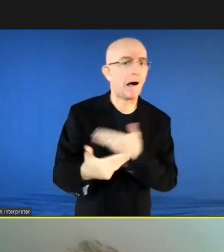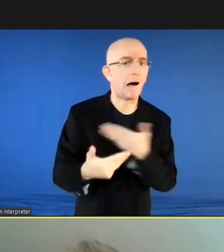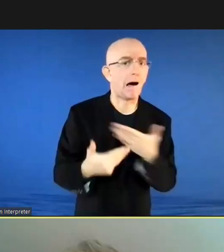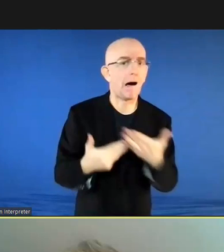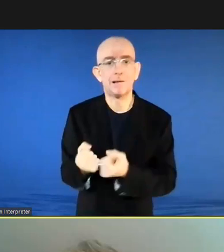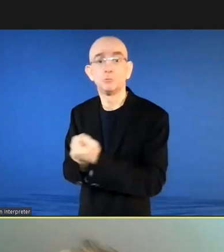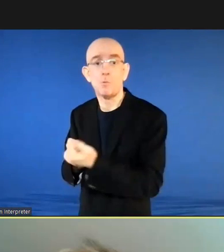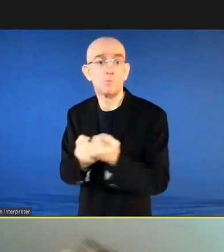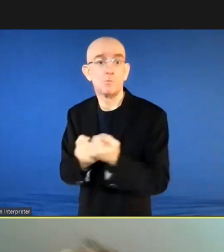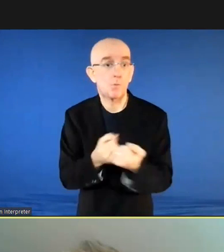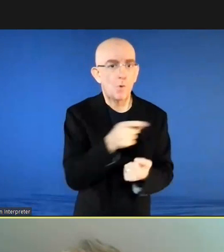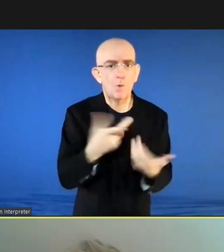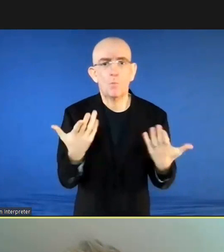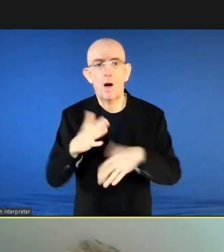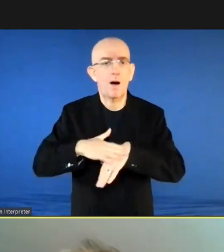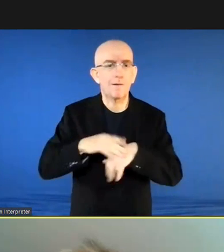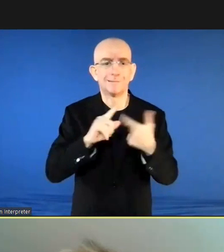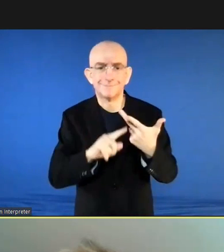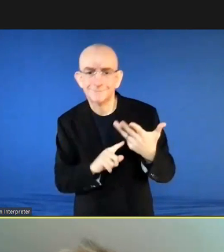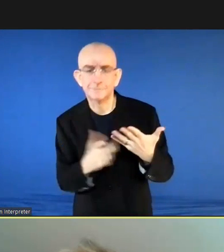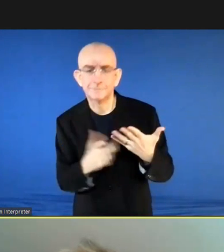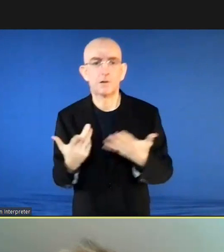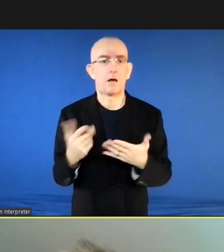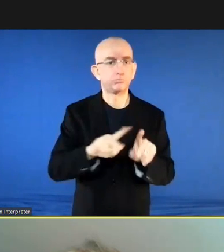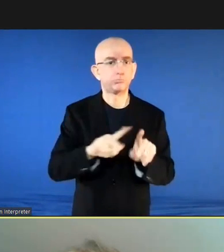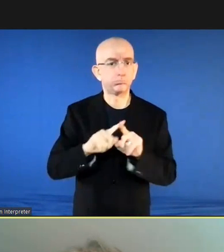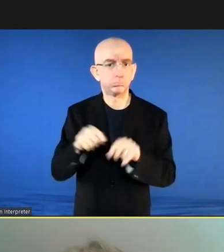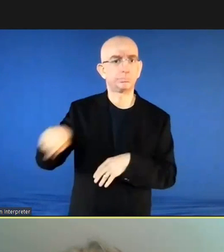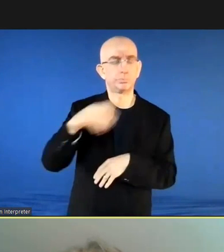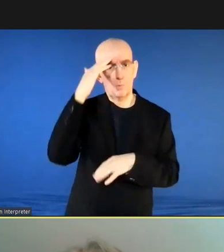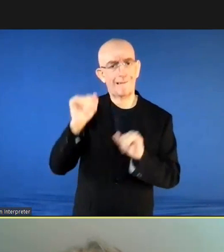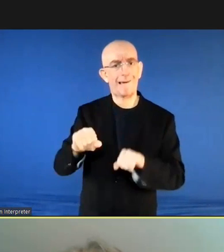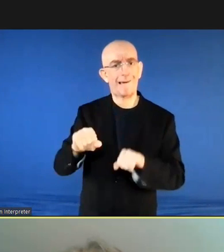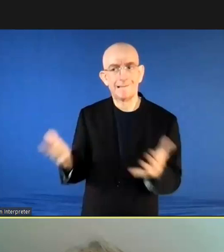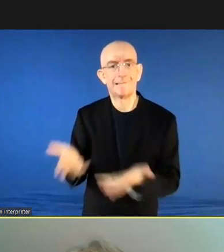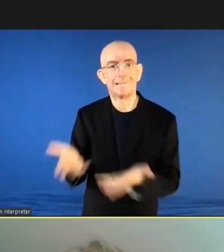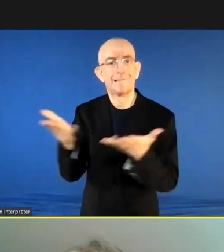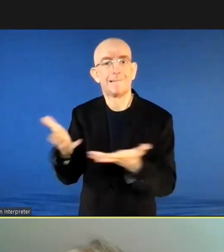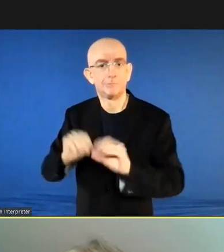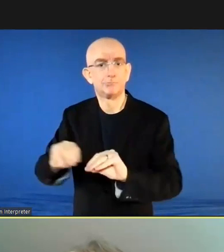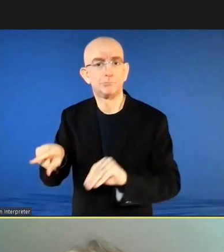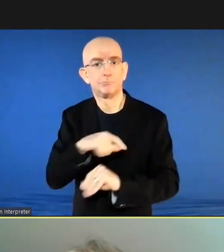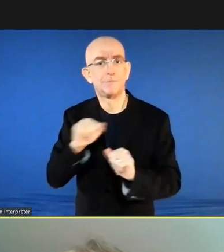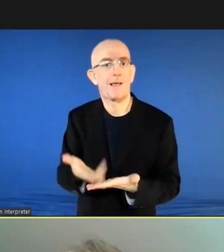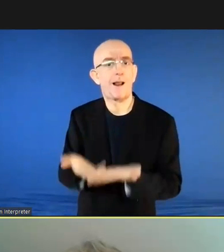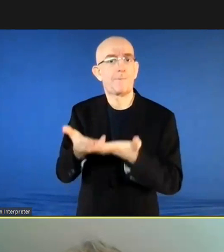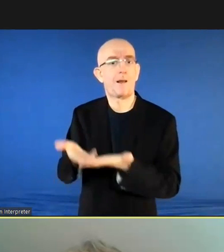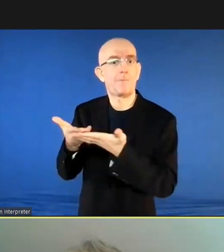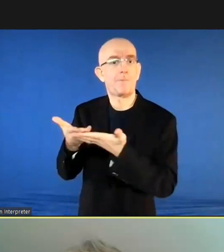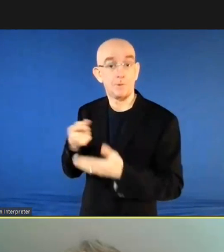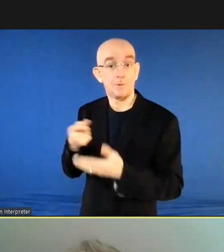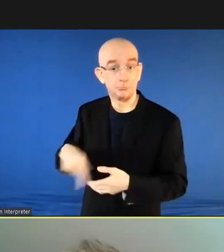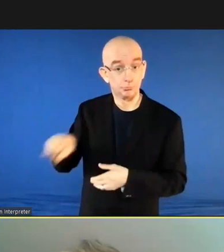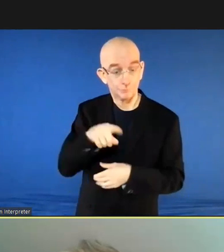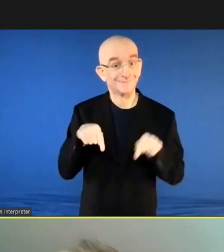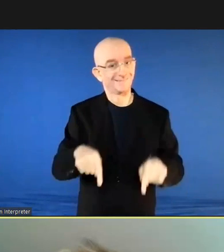help. This is the context in which Deaf Child Worldwide was born. In some of the least developed communities in the world,